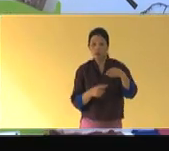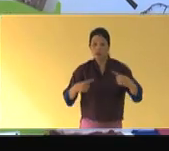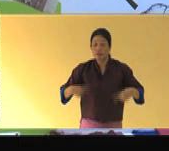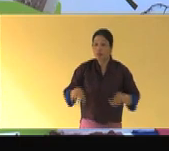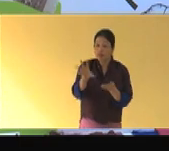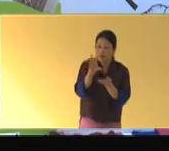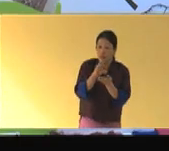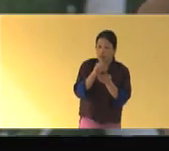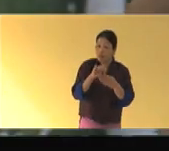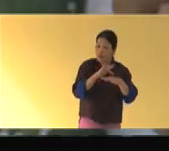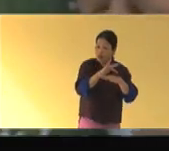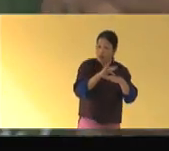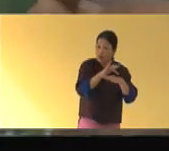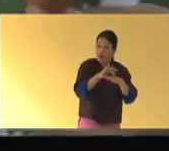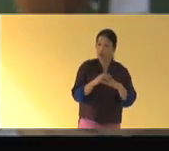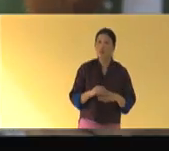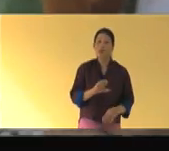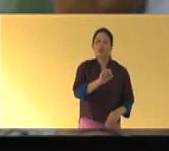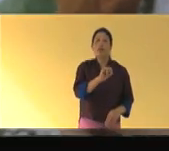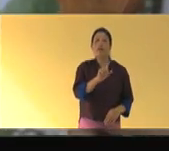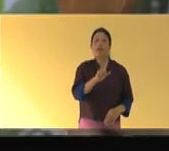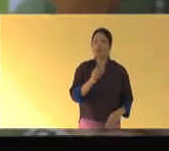people, and then they harvest the silk from these cocoons.